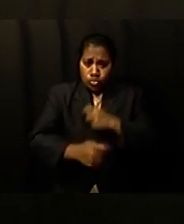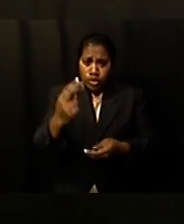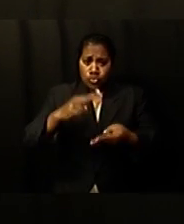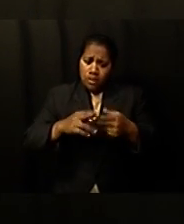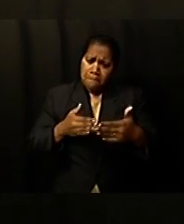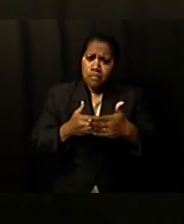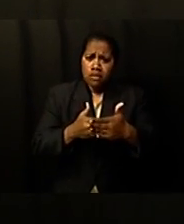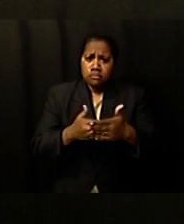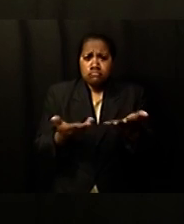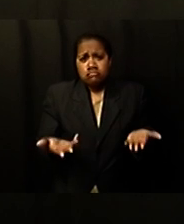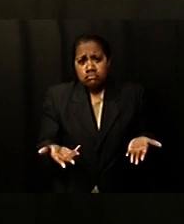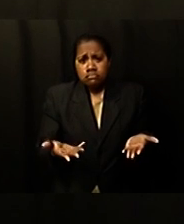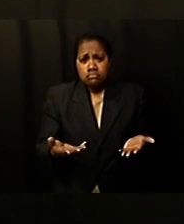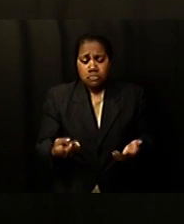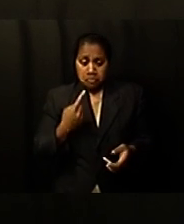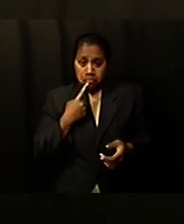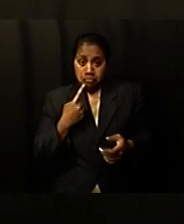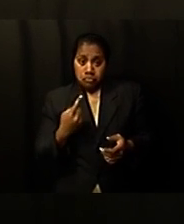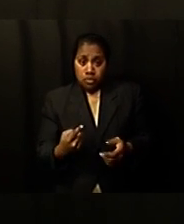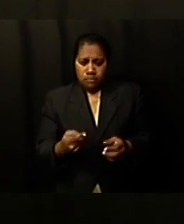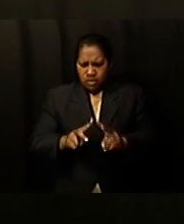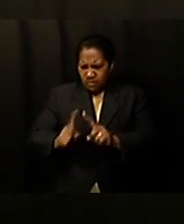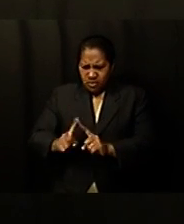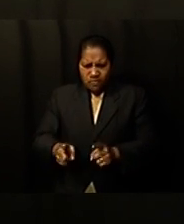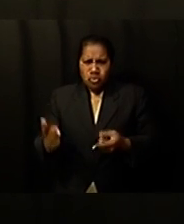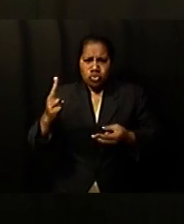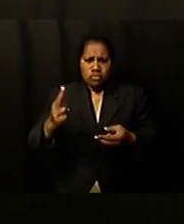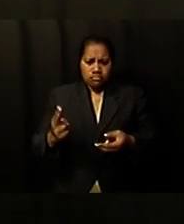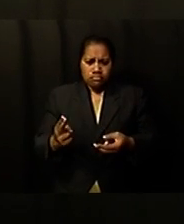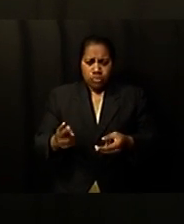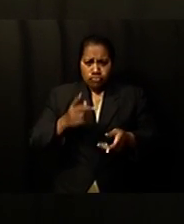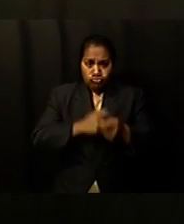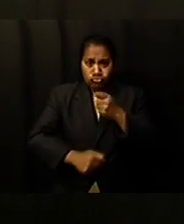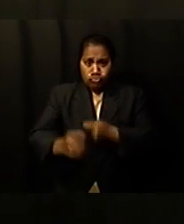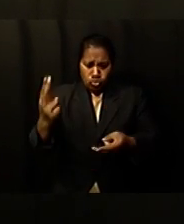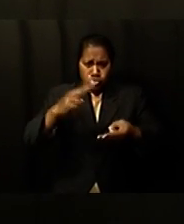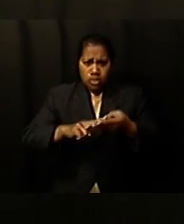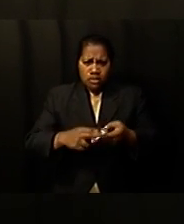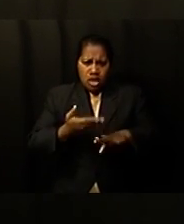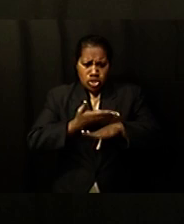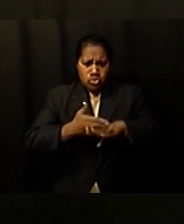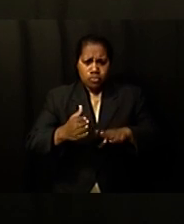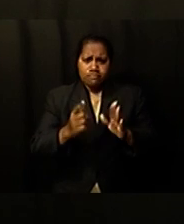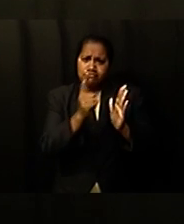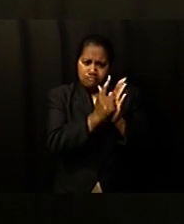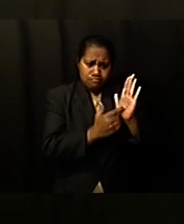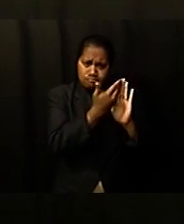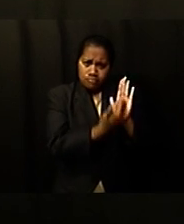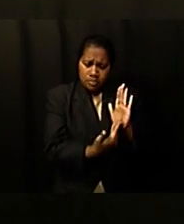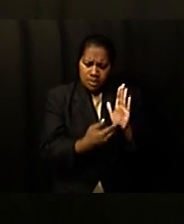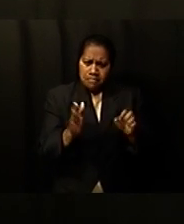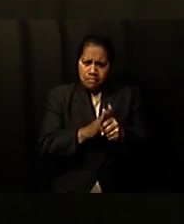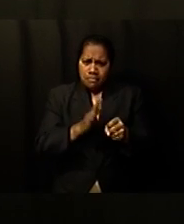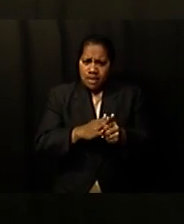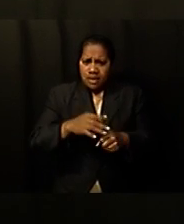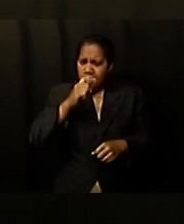that trade unions in Fiji are banned. His comments come after various trade unionists are saying that the new decree is making